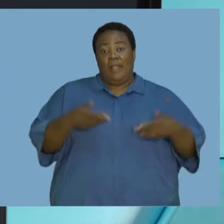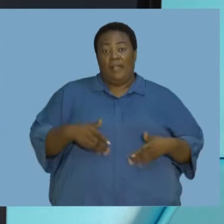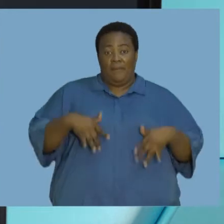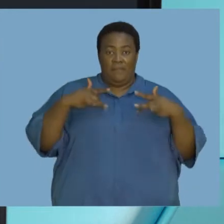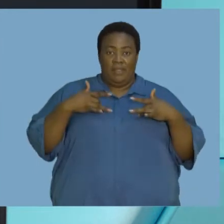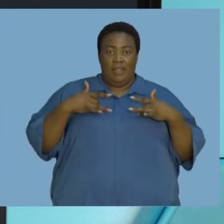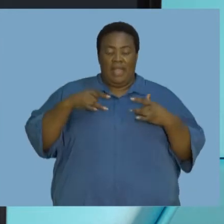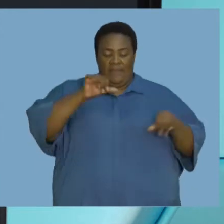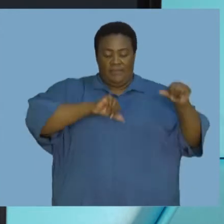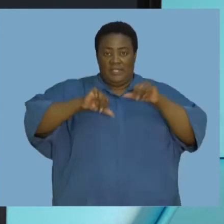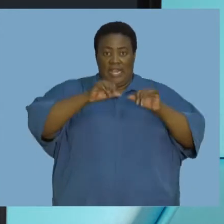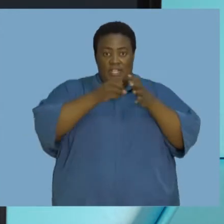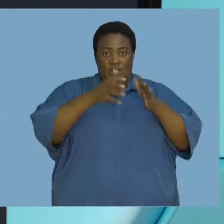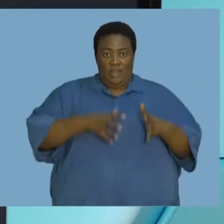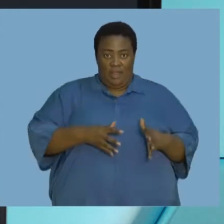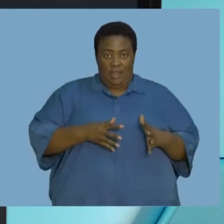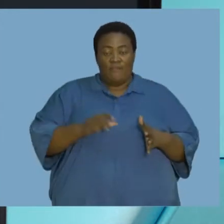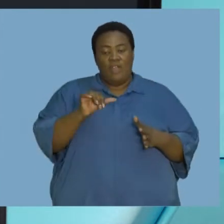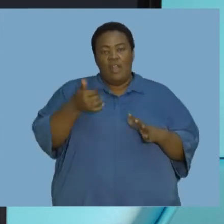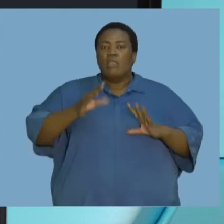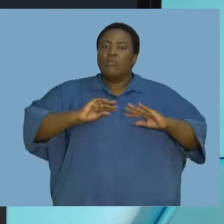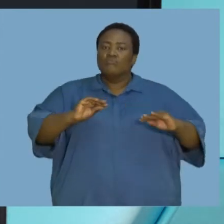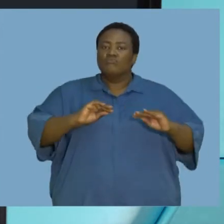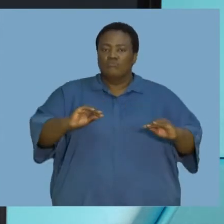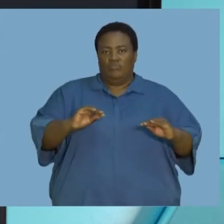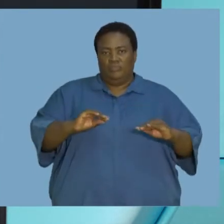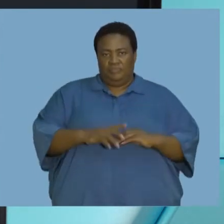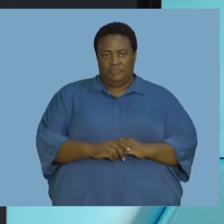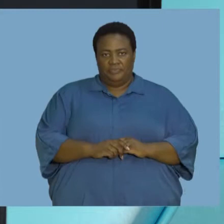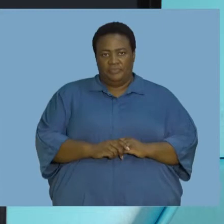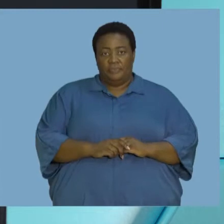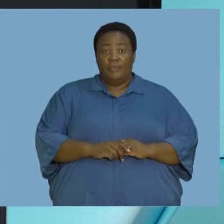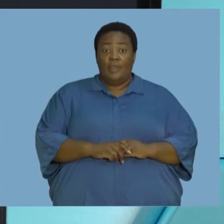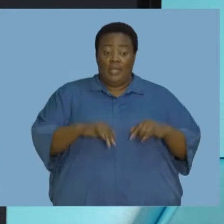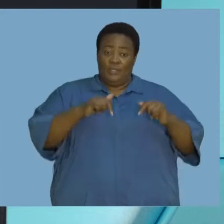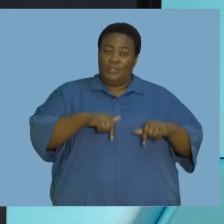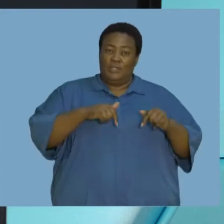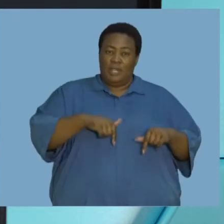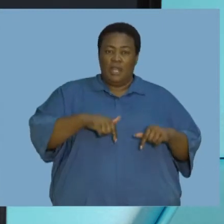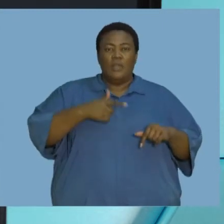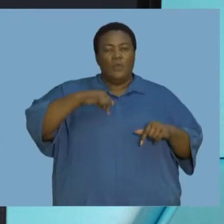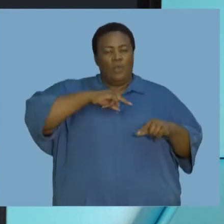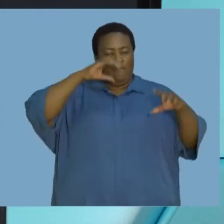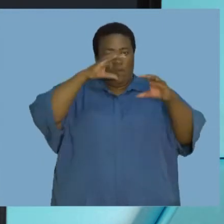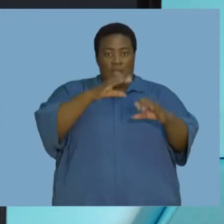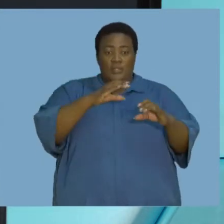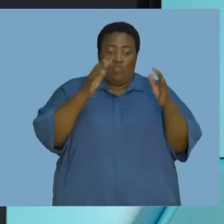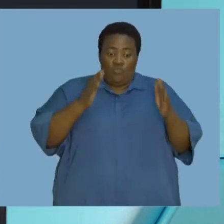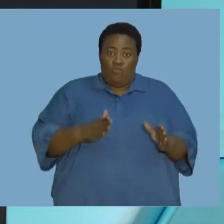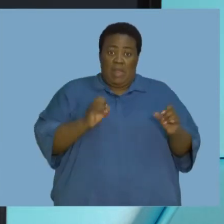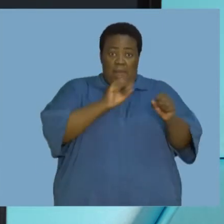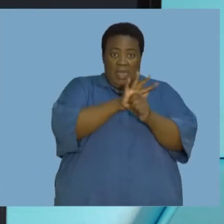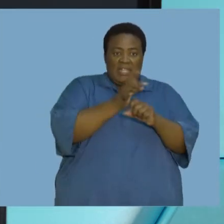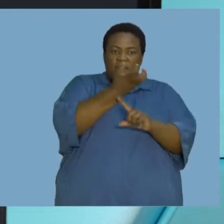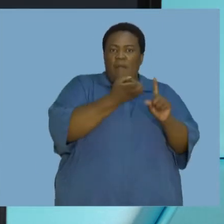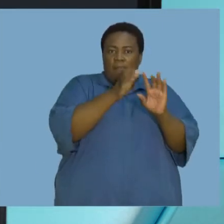life science learners, to another installment for you guys. So in this lesson, we've got to look at the human impact on the environment, but